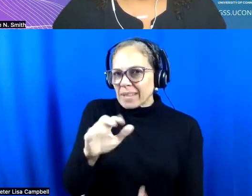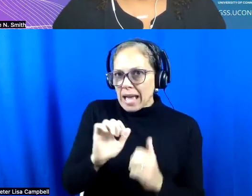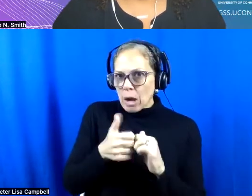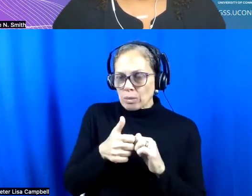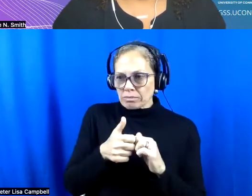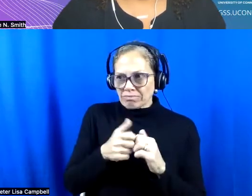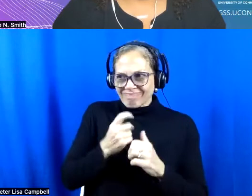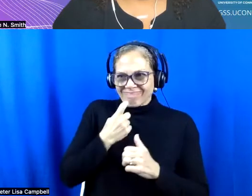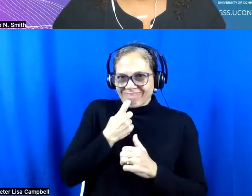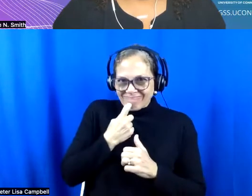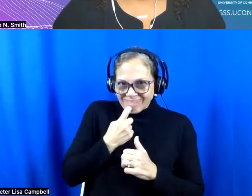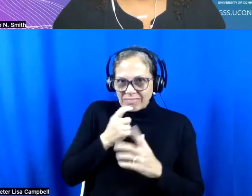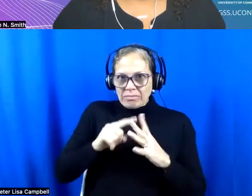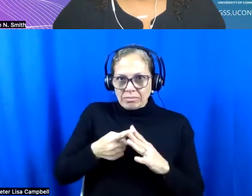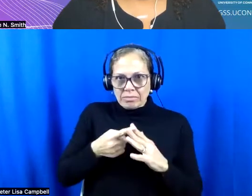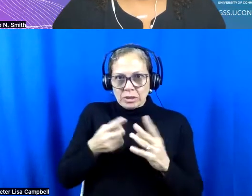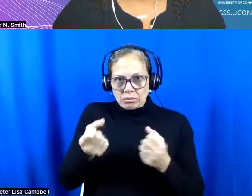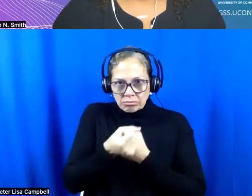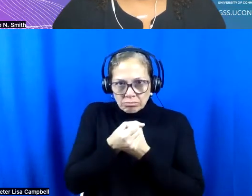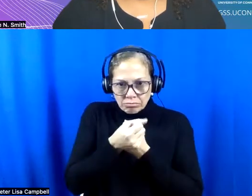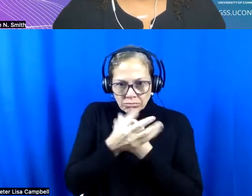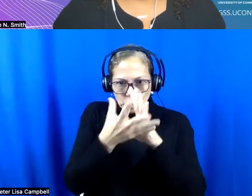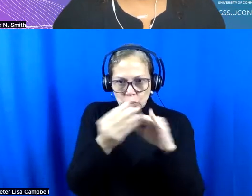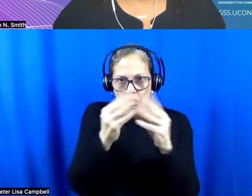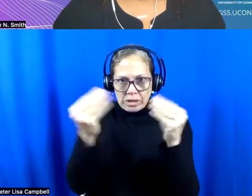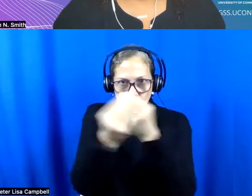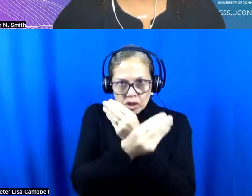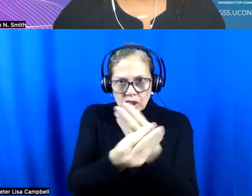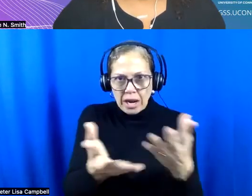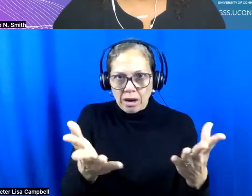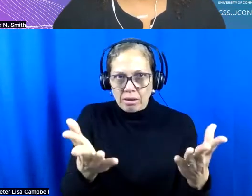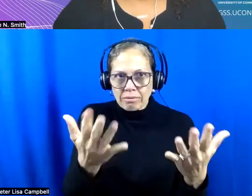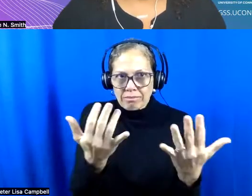just beginning to share their stories publicly, and just how you've managed that yourself.